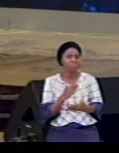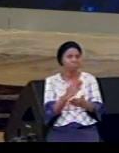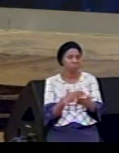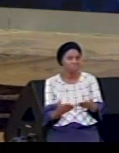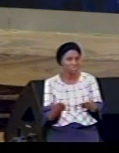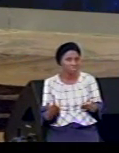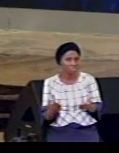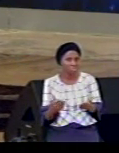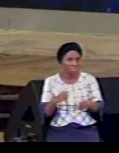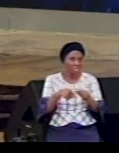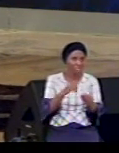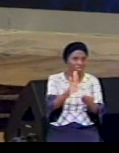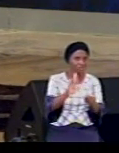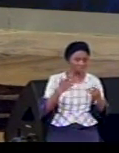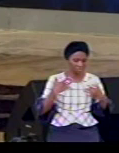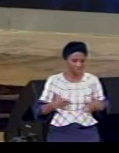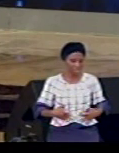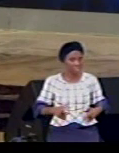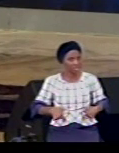something physical,